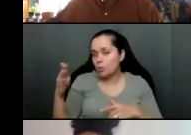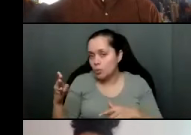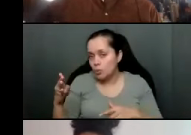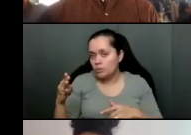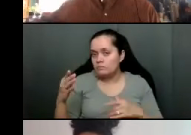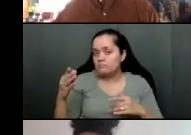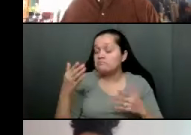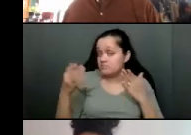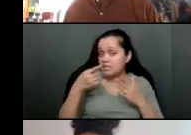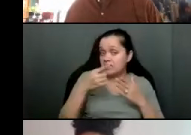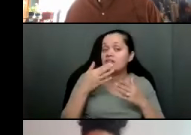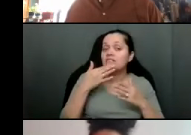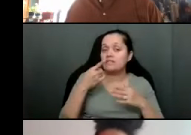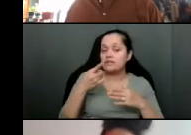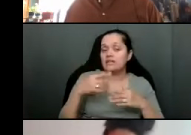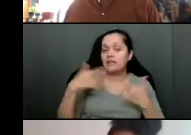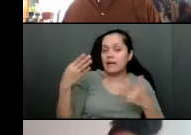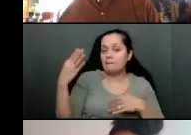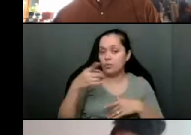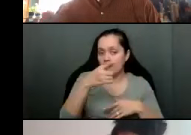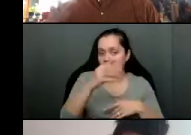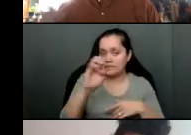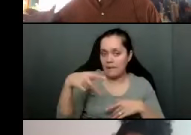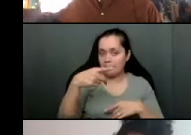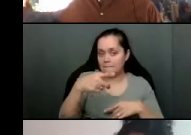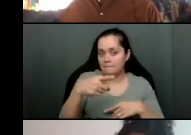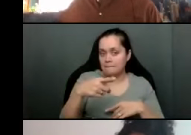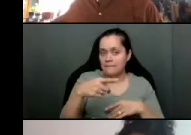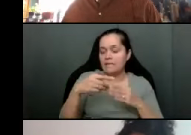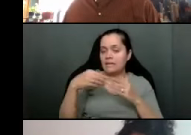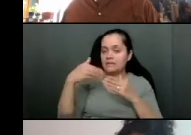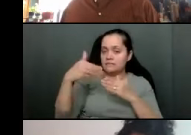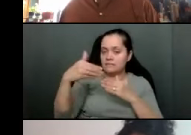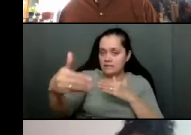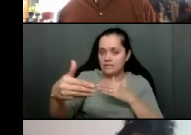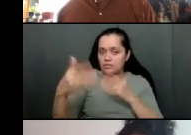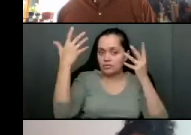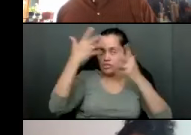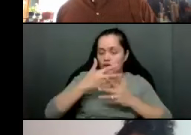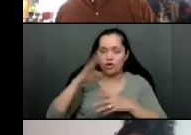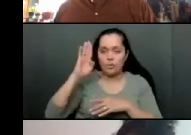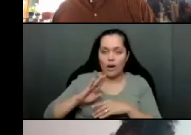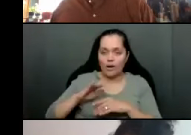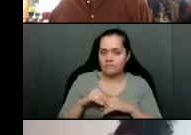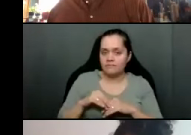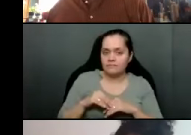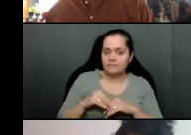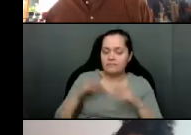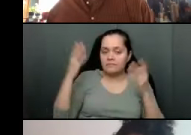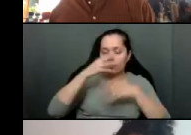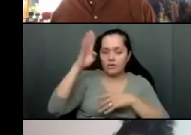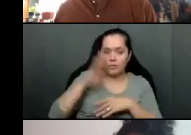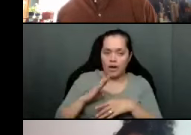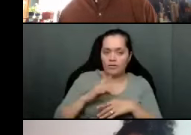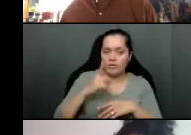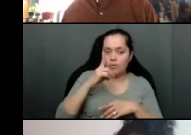okay, then they're shaded in the light blue on this map. And then it progressively goes to a dark brown. Dark brown being